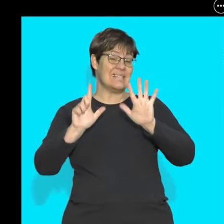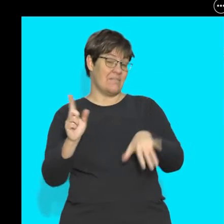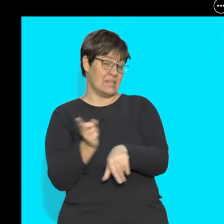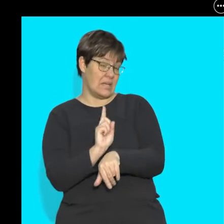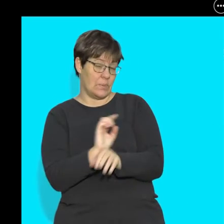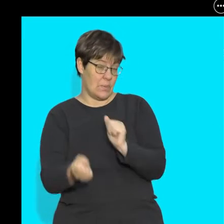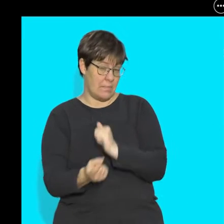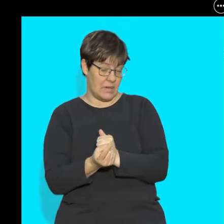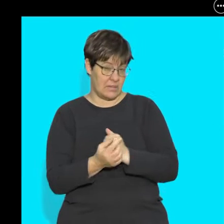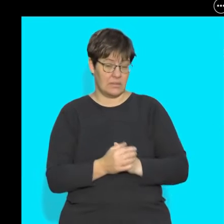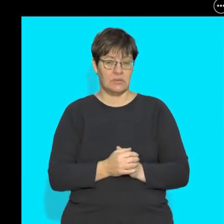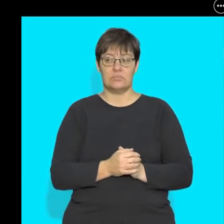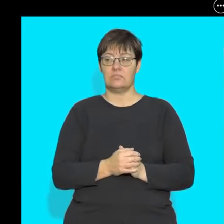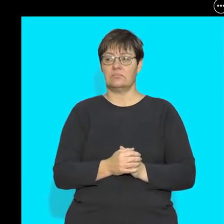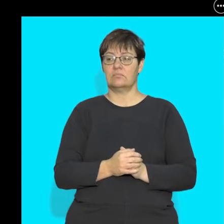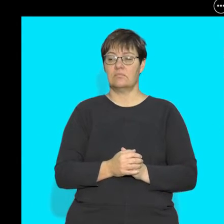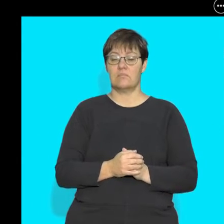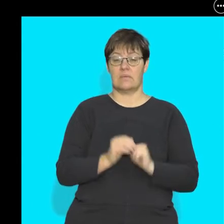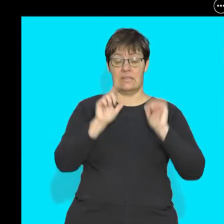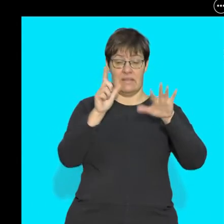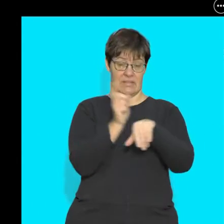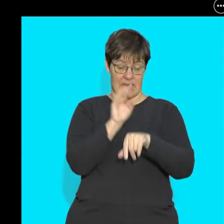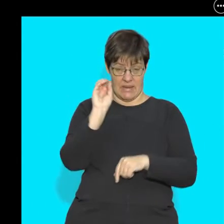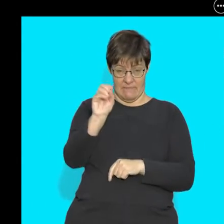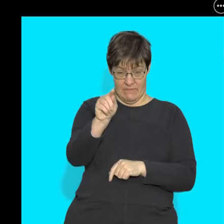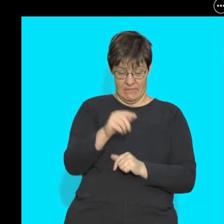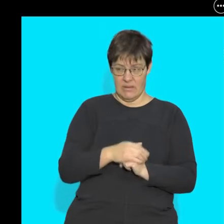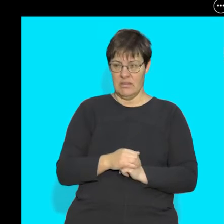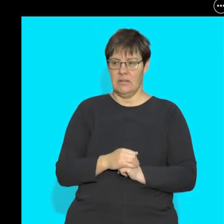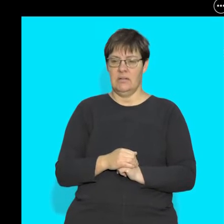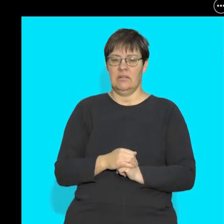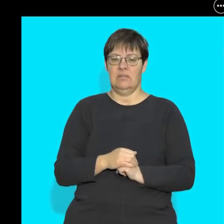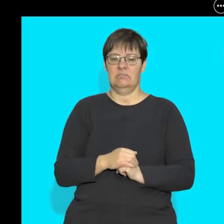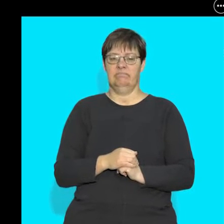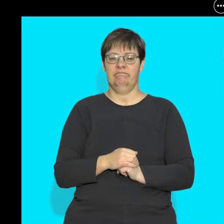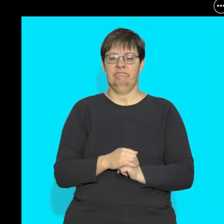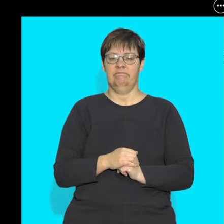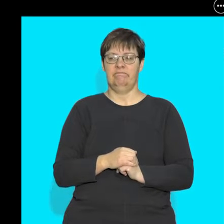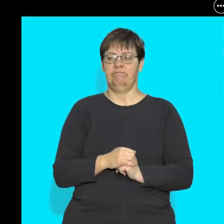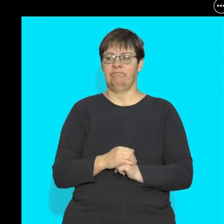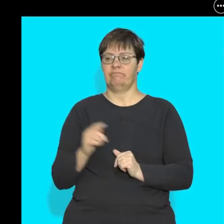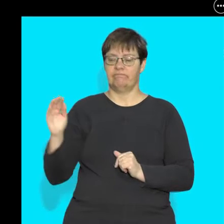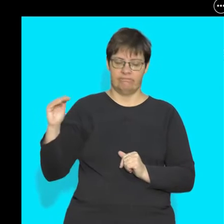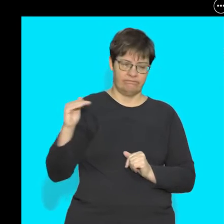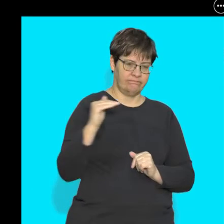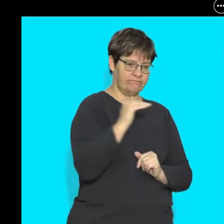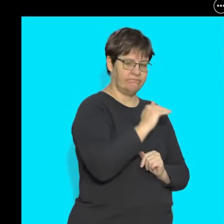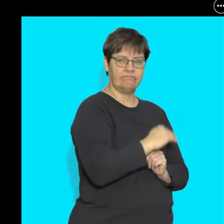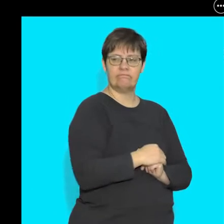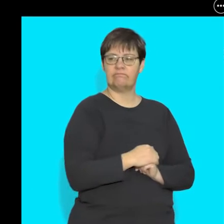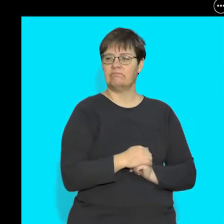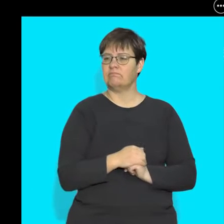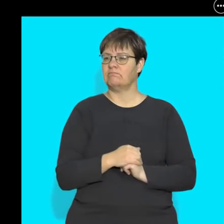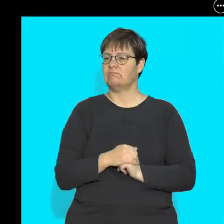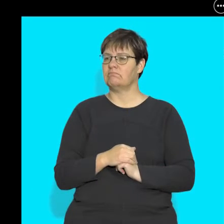okay? So here's my 7-second one. 7 seconds, and the distance is over